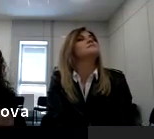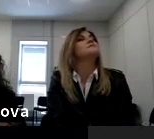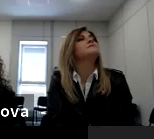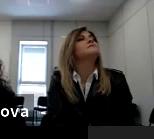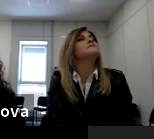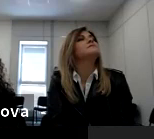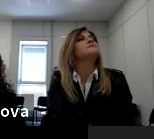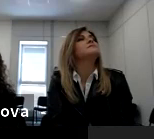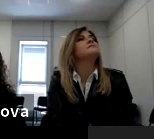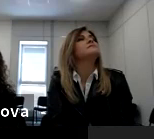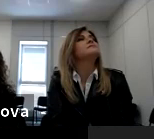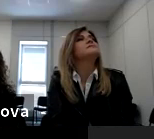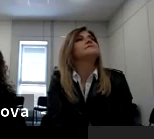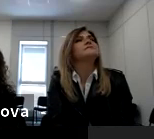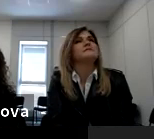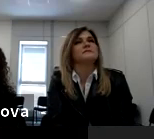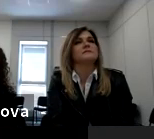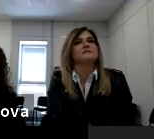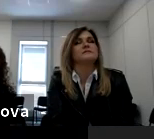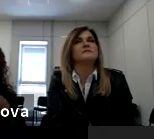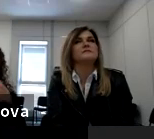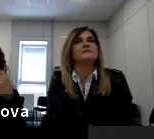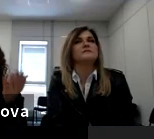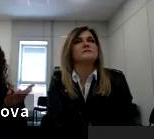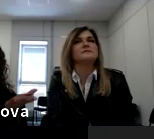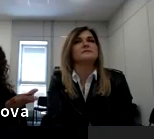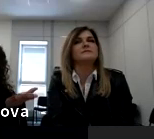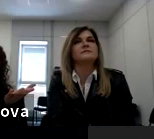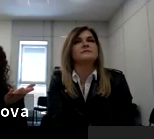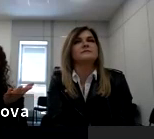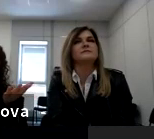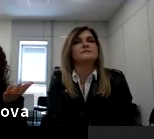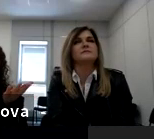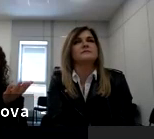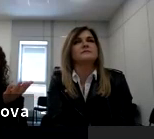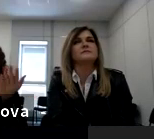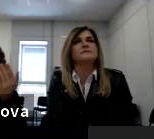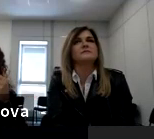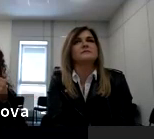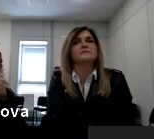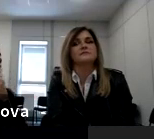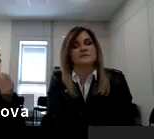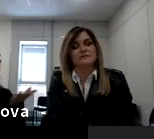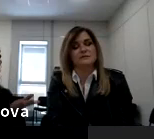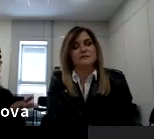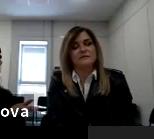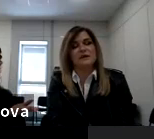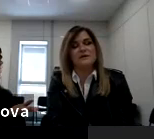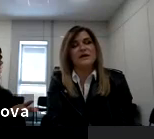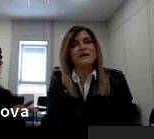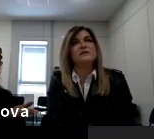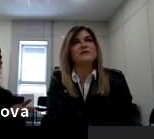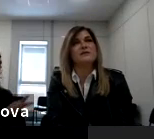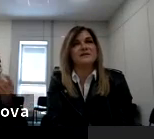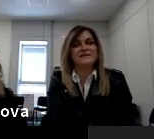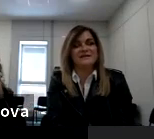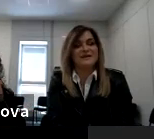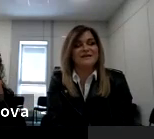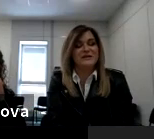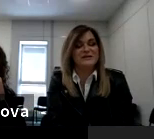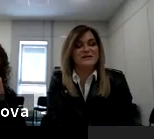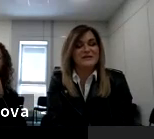here. And another example is landscape lighting, as we had a